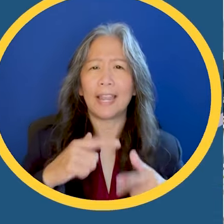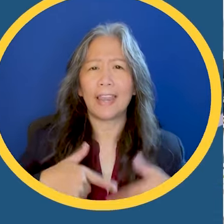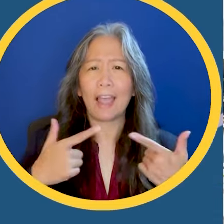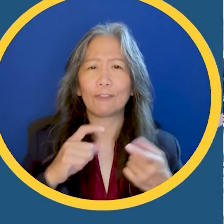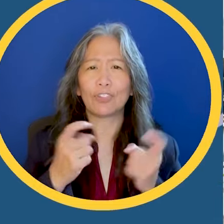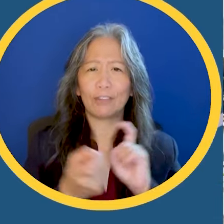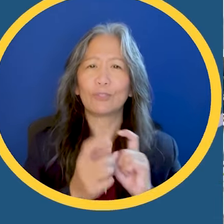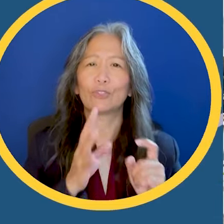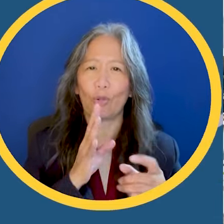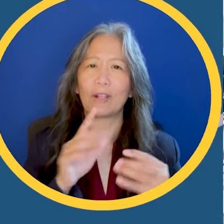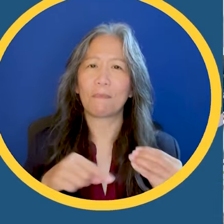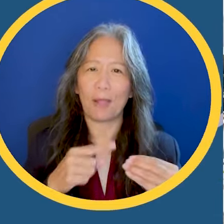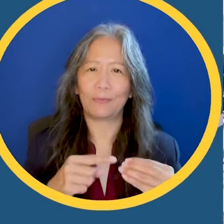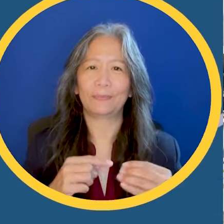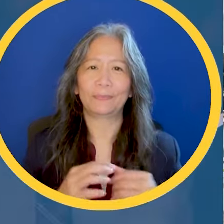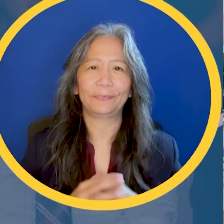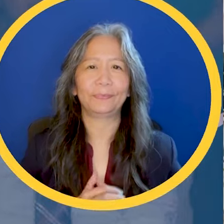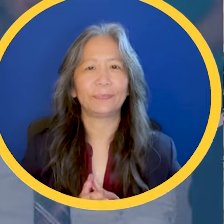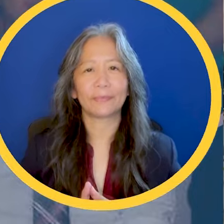changes we've ever talked about.